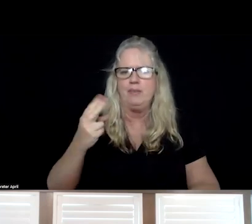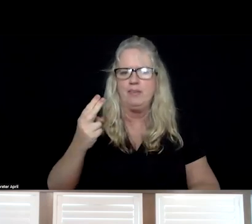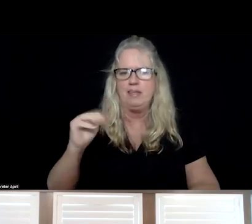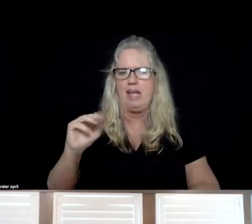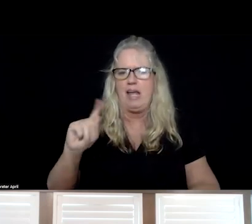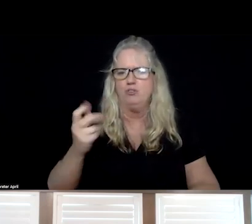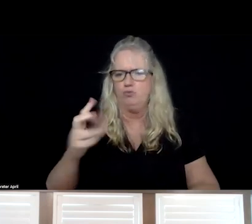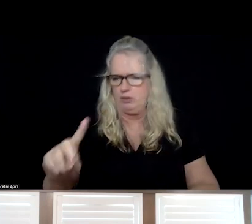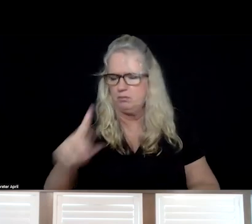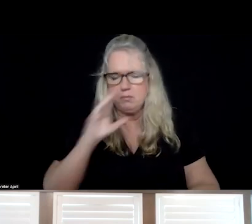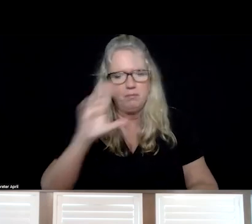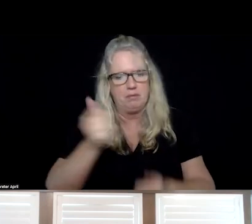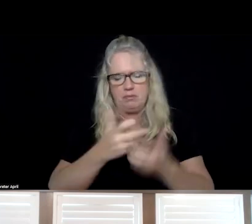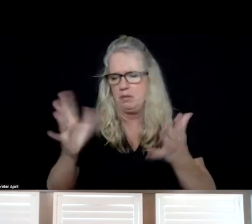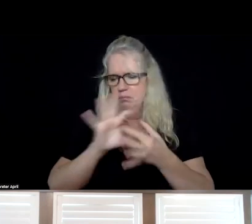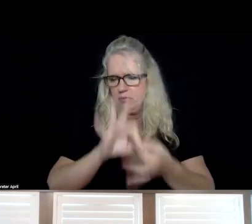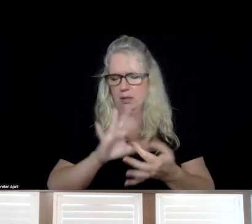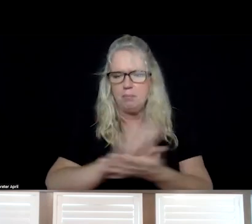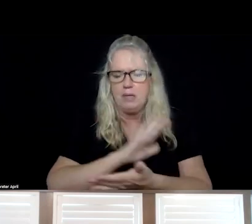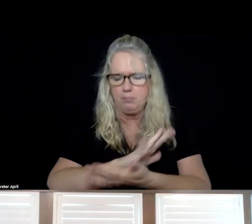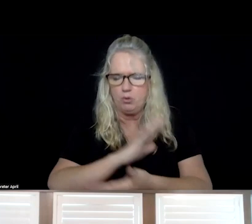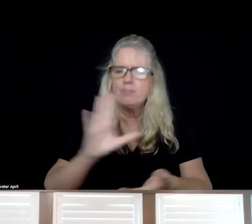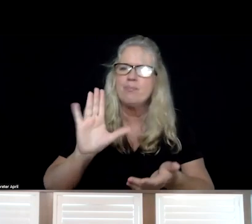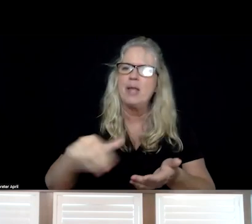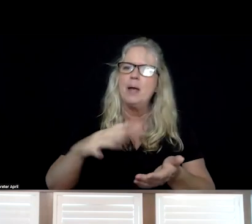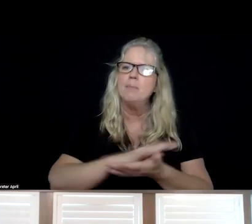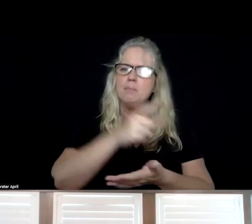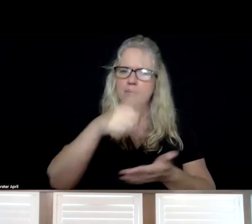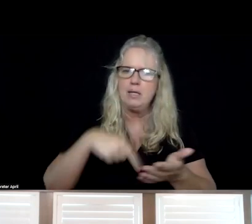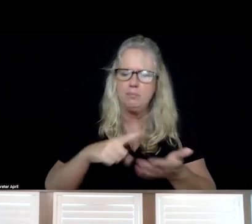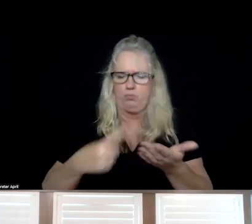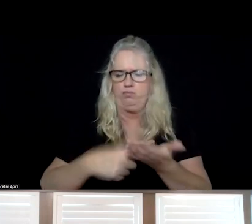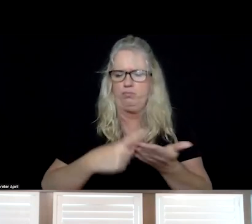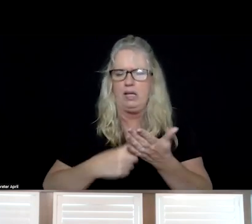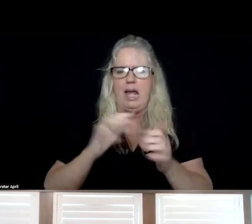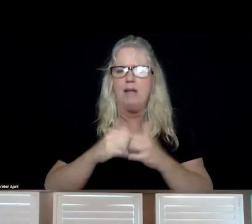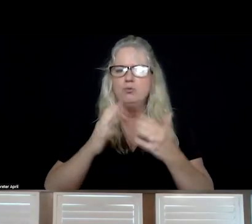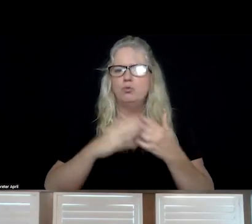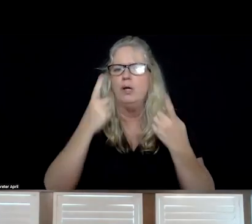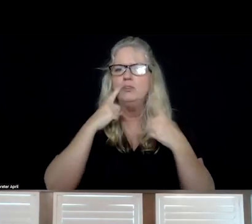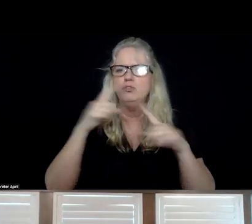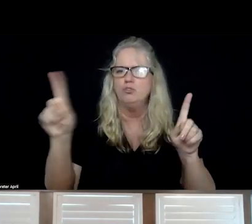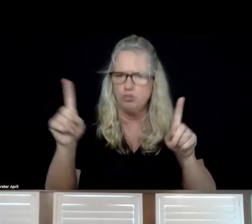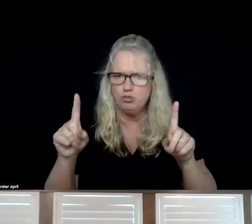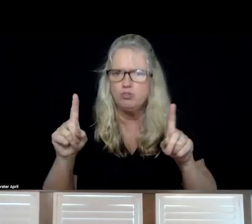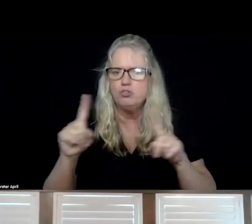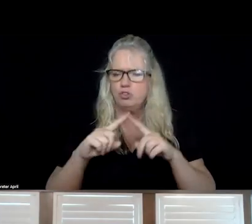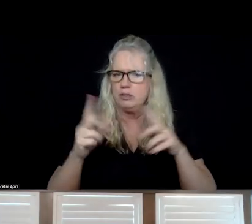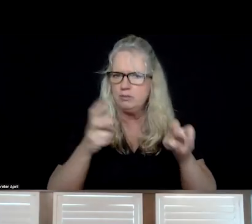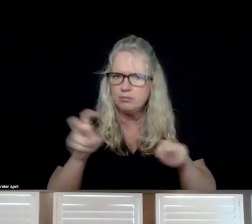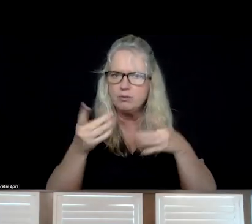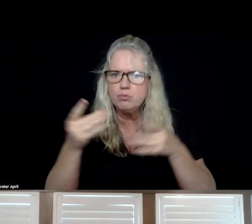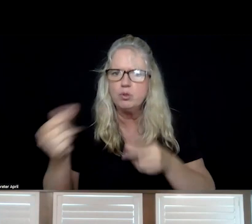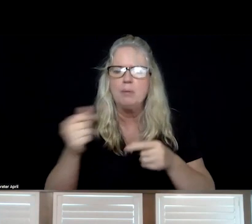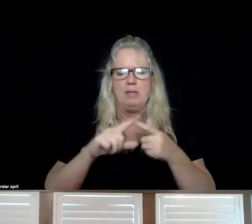to the paper. The paper discusses how to achieve fluidity, and that includes key types of